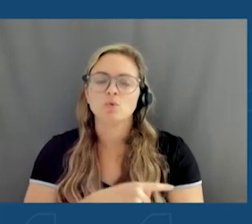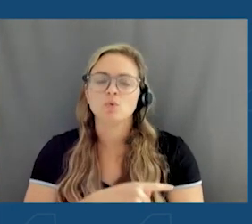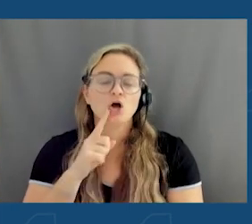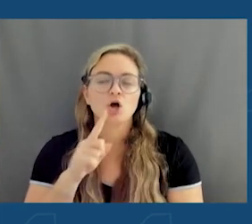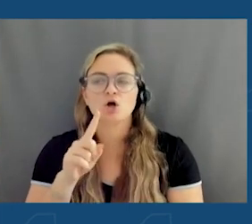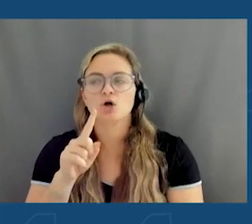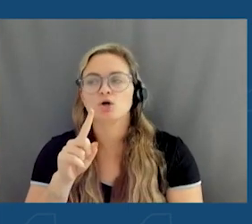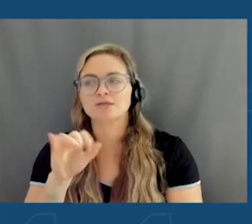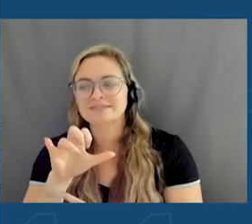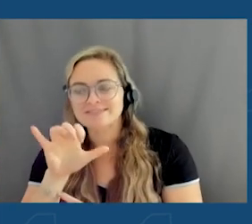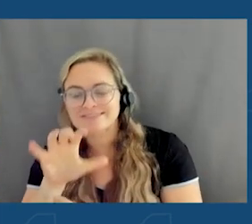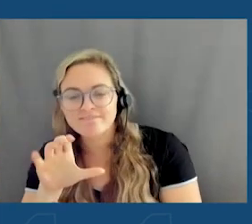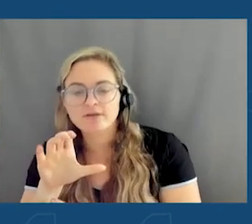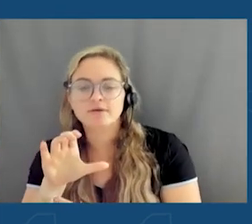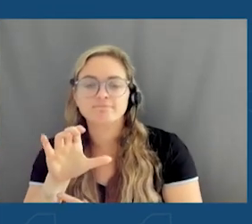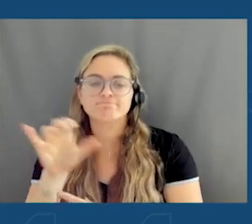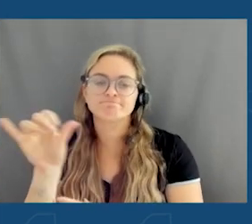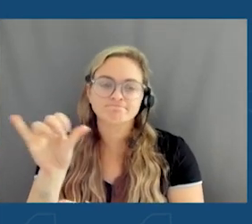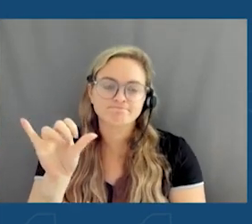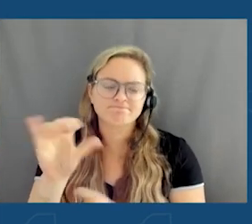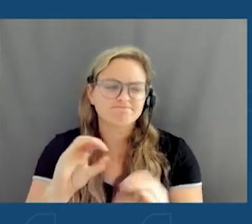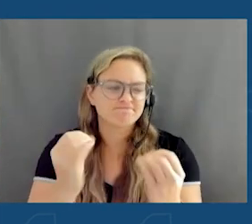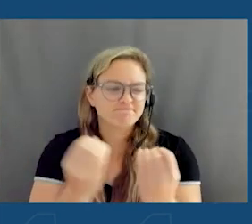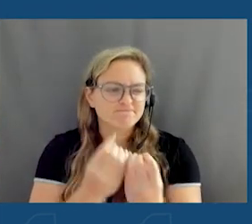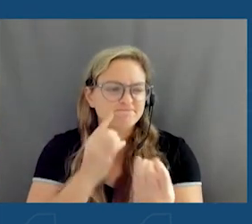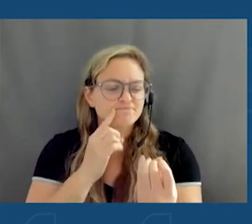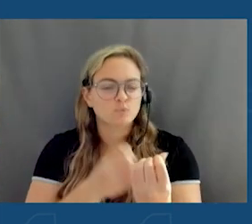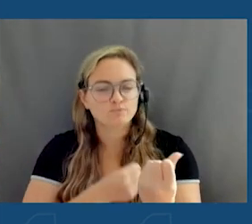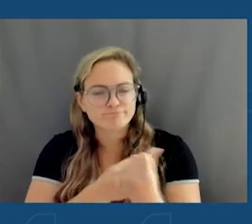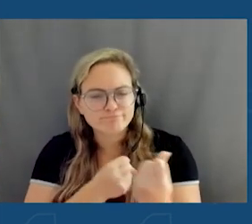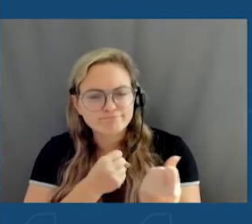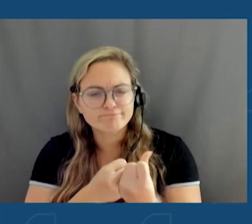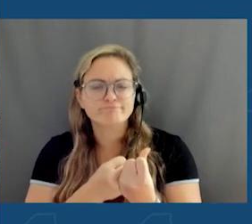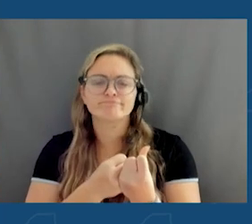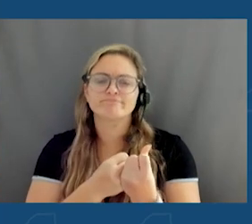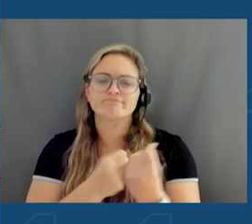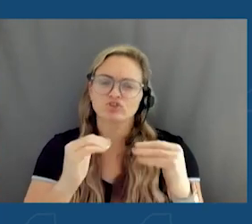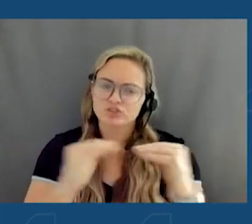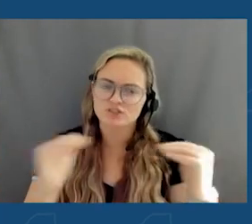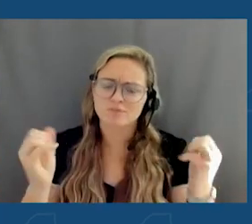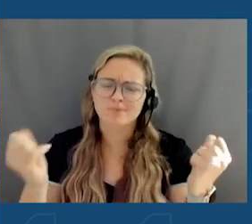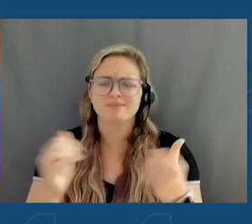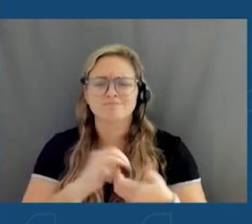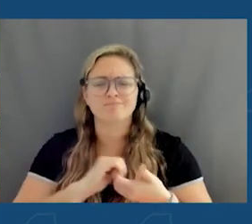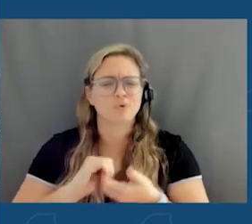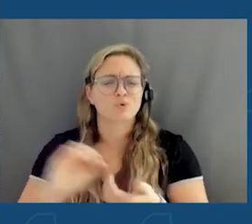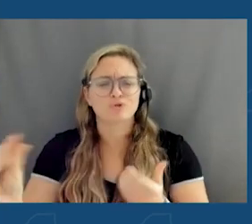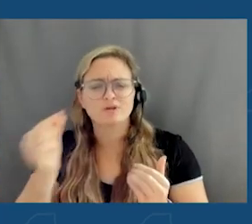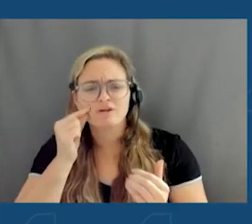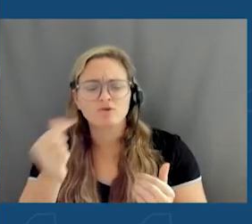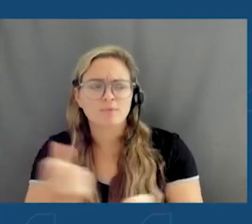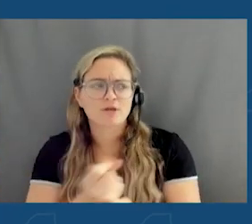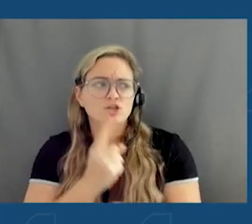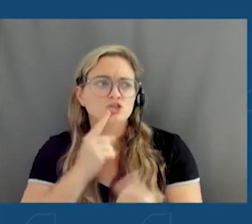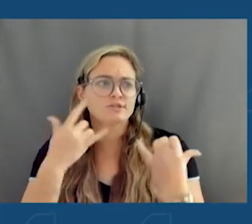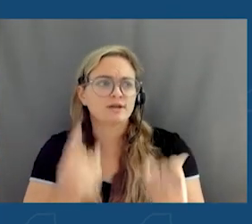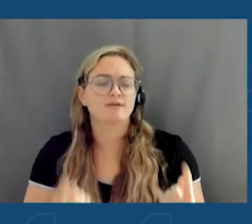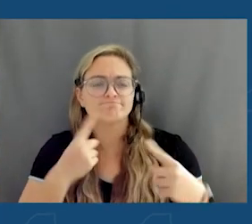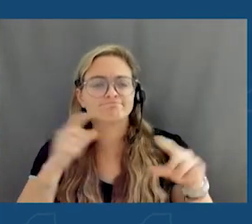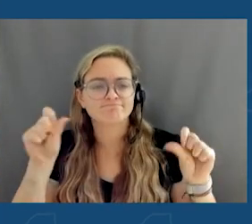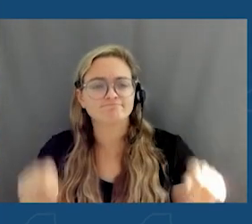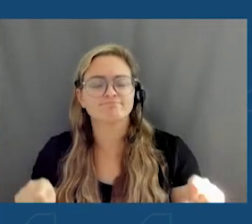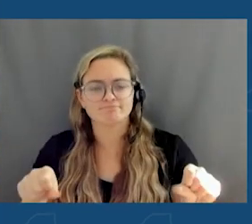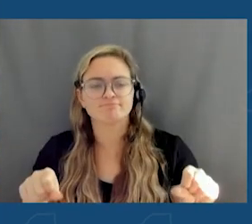as well, an organization that roots for our justice, and we have so many partners in government who have made today a reality. So I would love